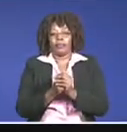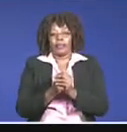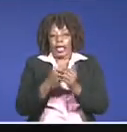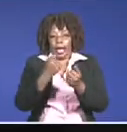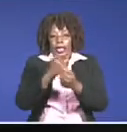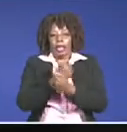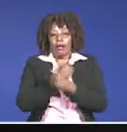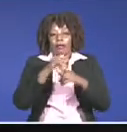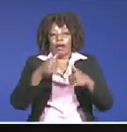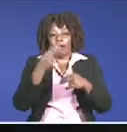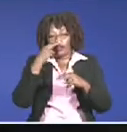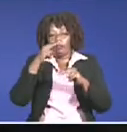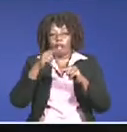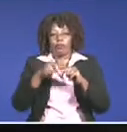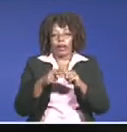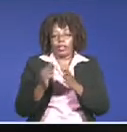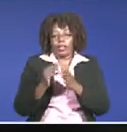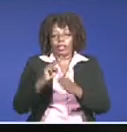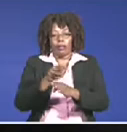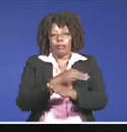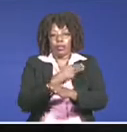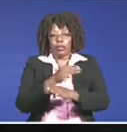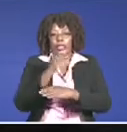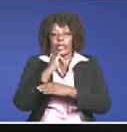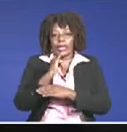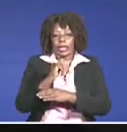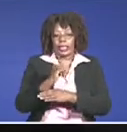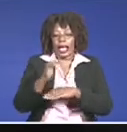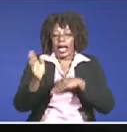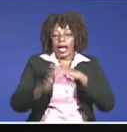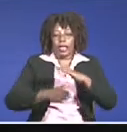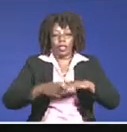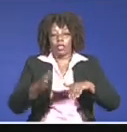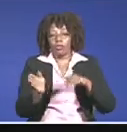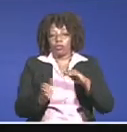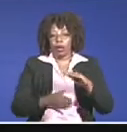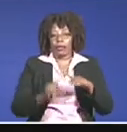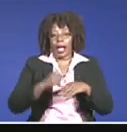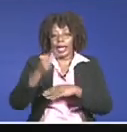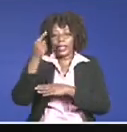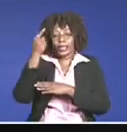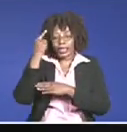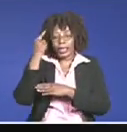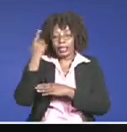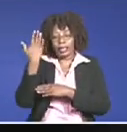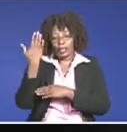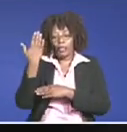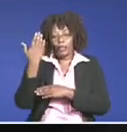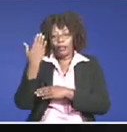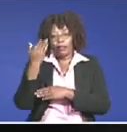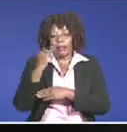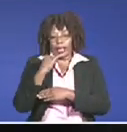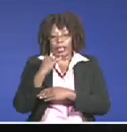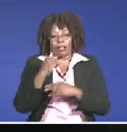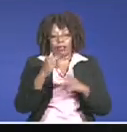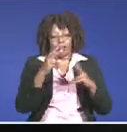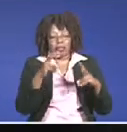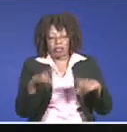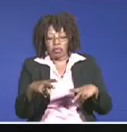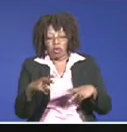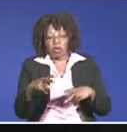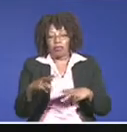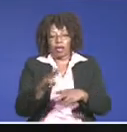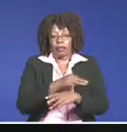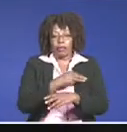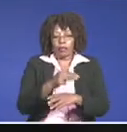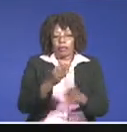love how, like, fun and upbeat all the music is here, and I love, like, the drums, so I think I can kind of, like, explore my music taste and